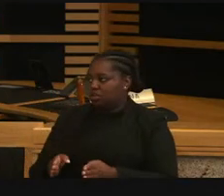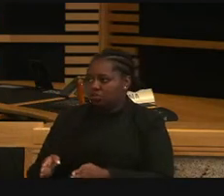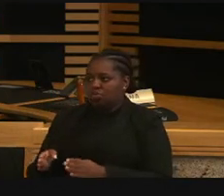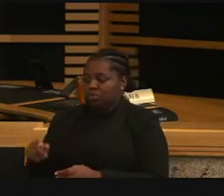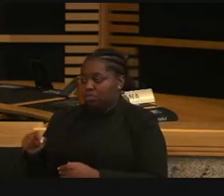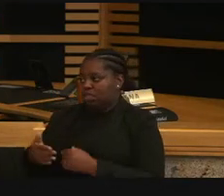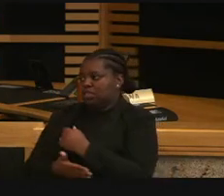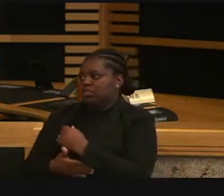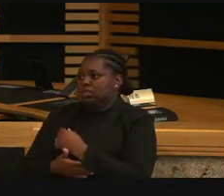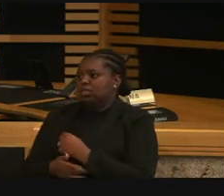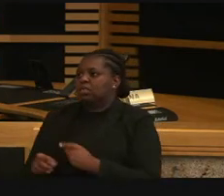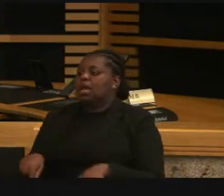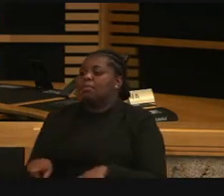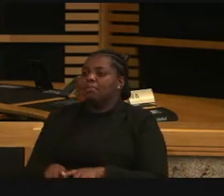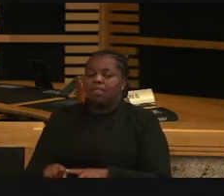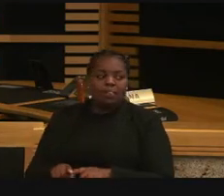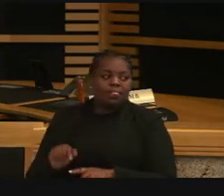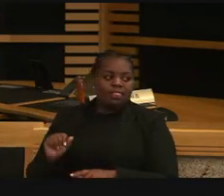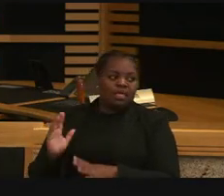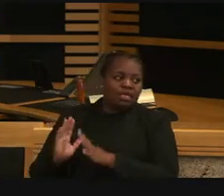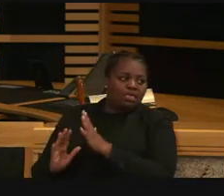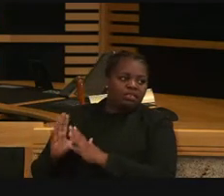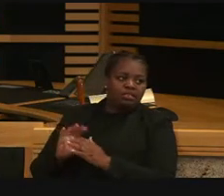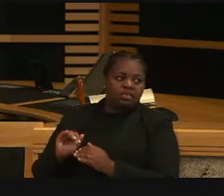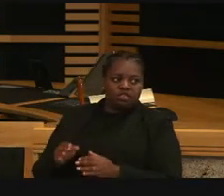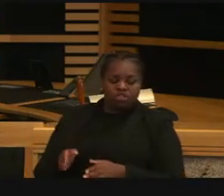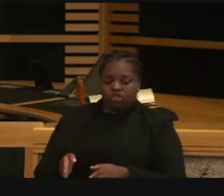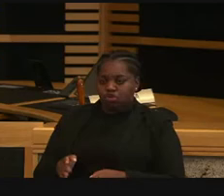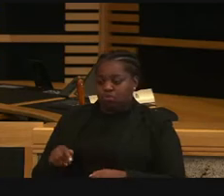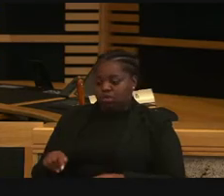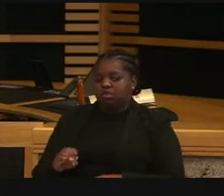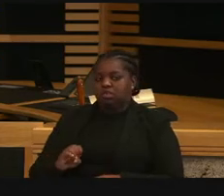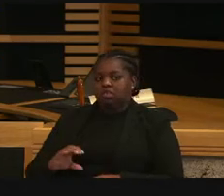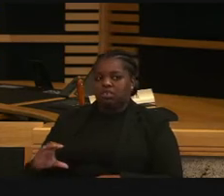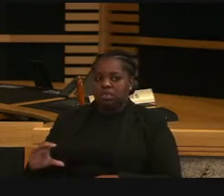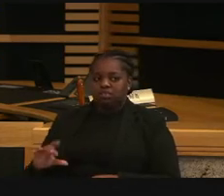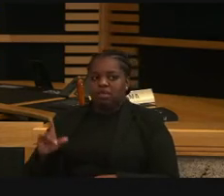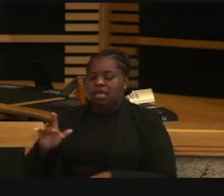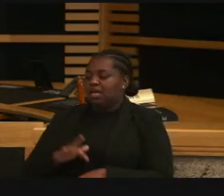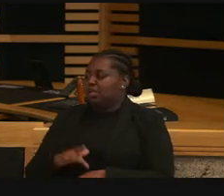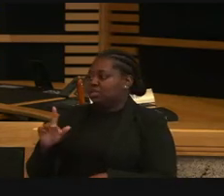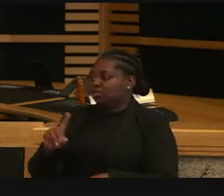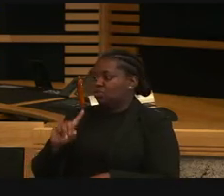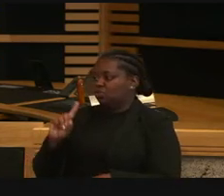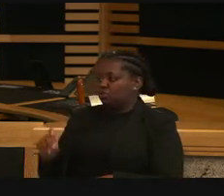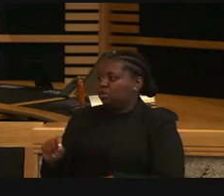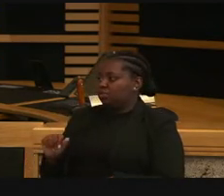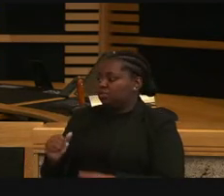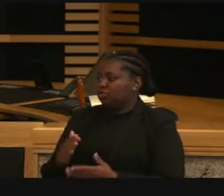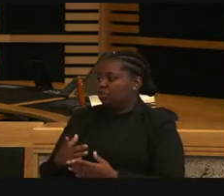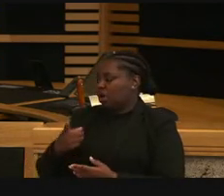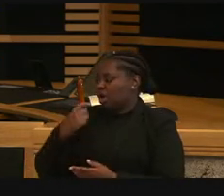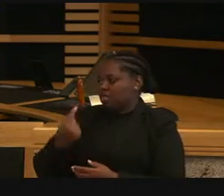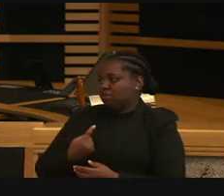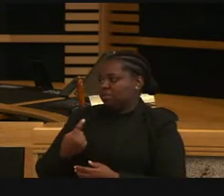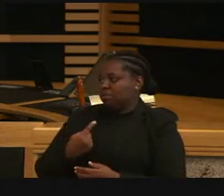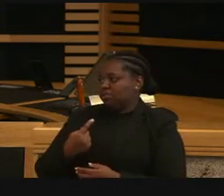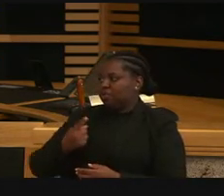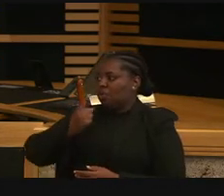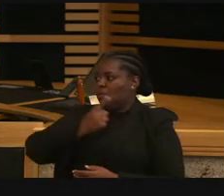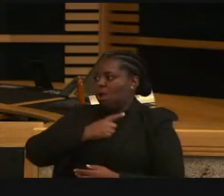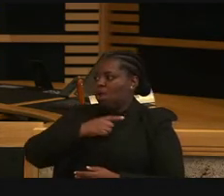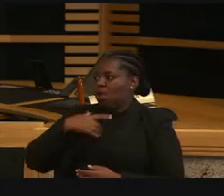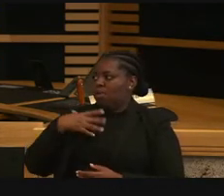country and also the history of the roads in the Eastern Cape. Critical question people should just ask themselves, why do we